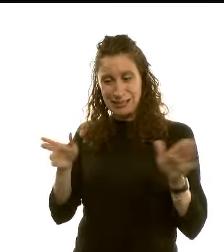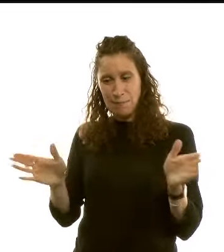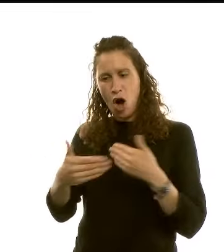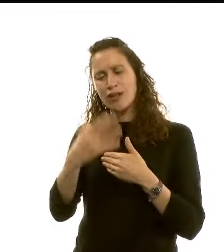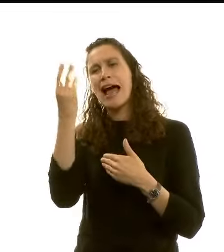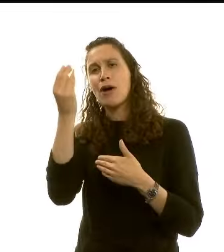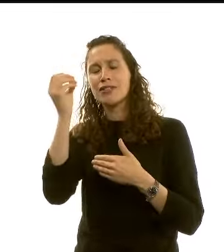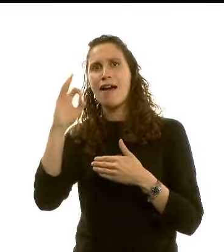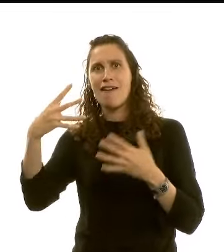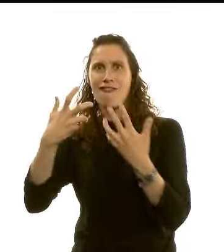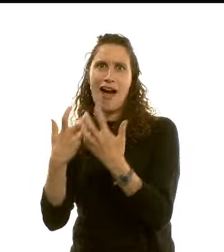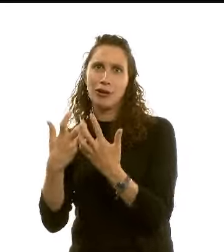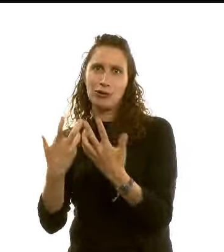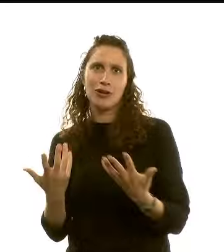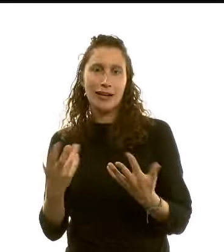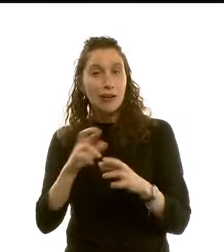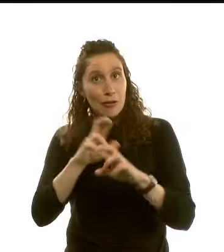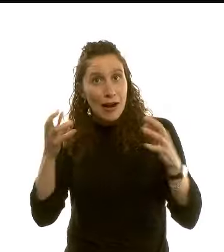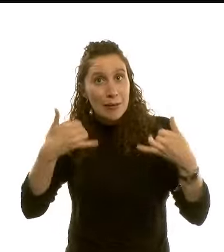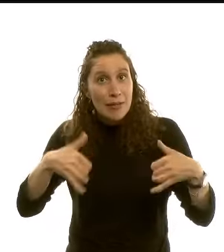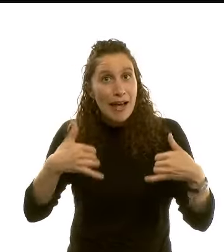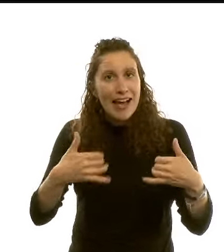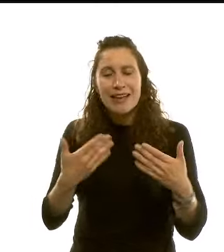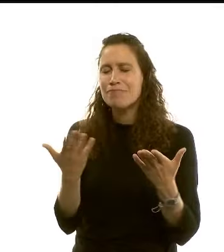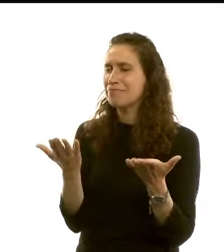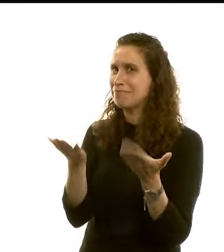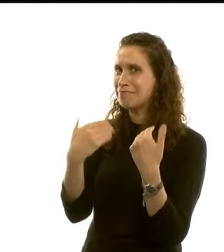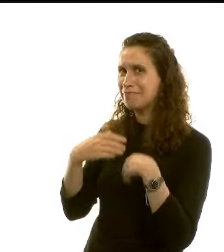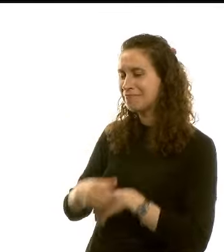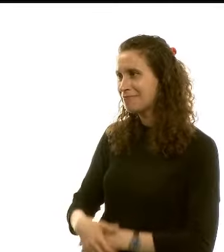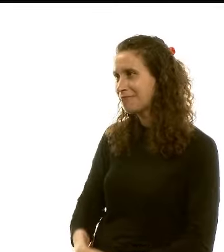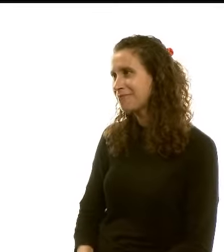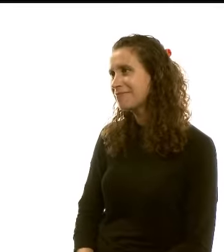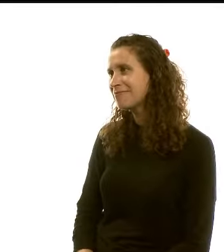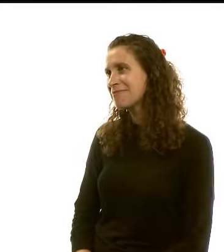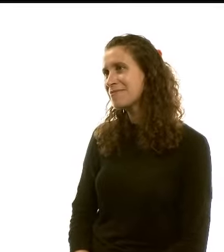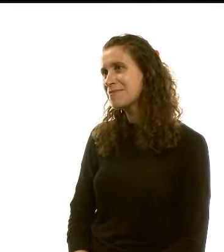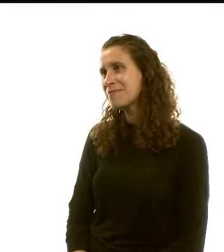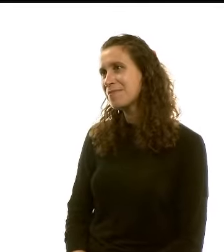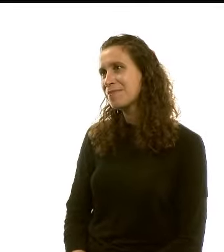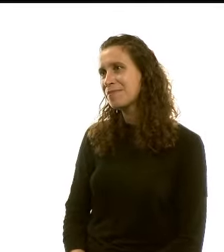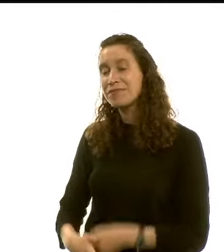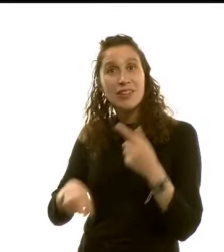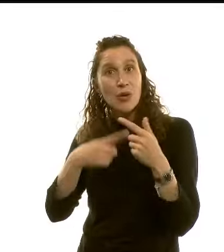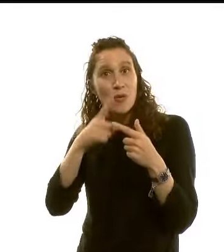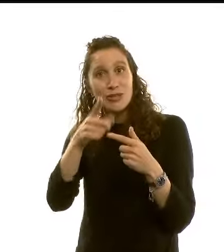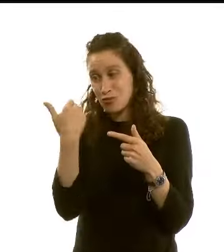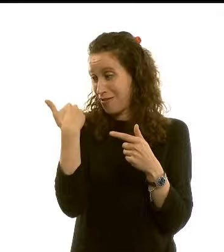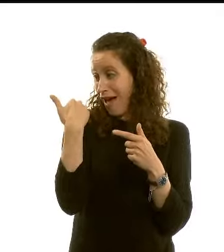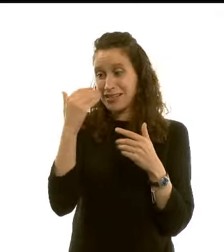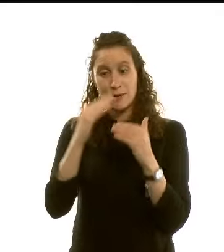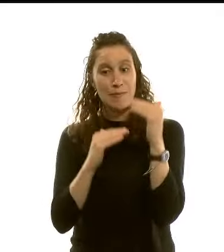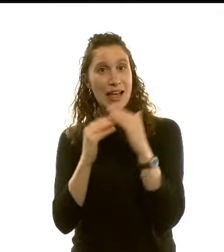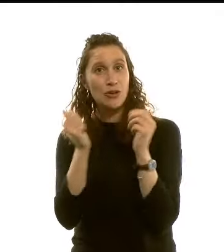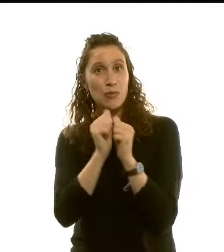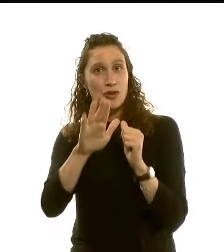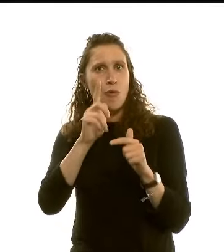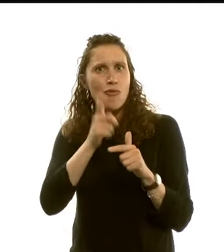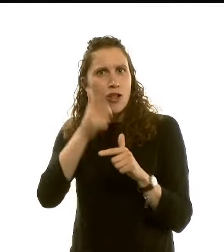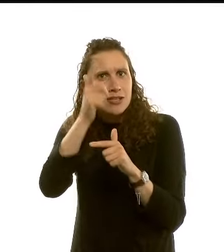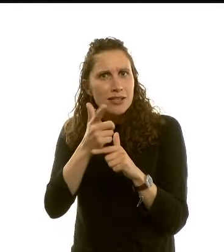factories. What do you say? Are you ready to play? Absolutely, let's do it. When did you last build with your siblings? Not in a few